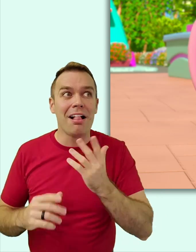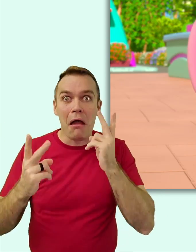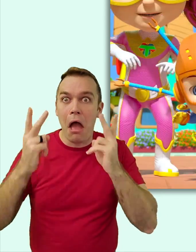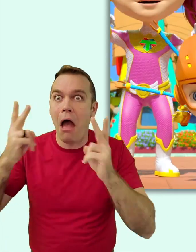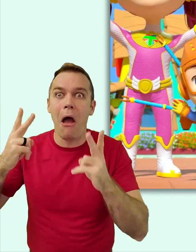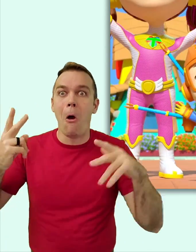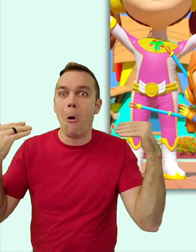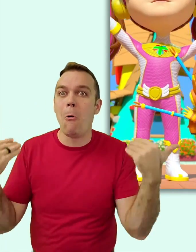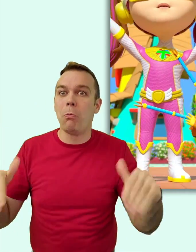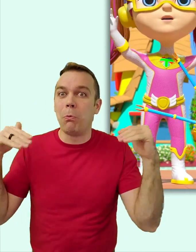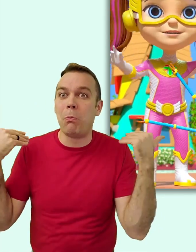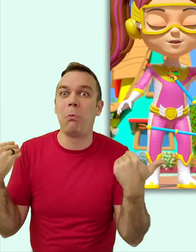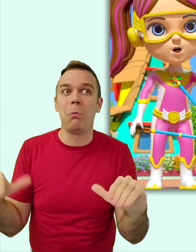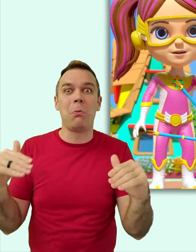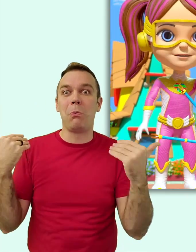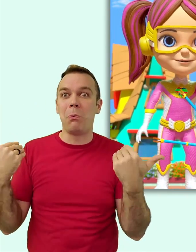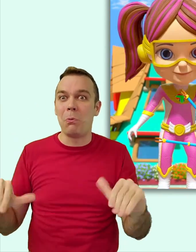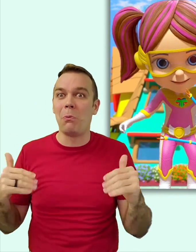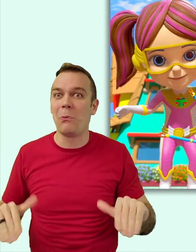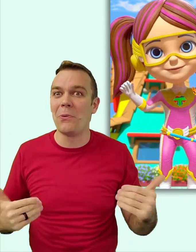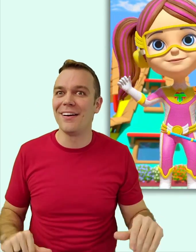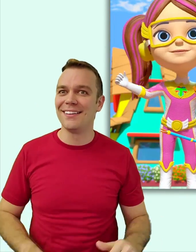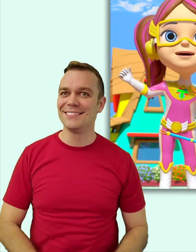see, all for you.